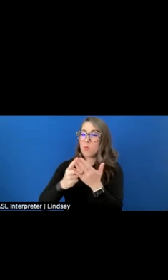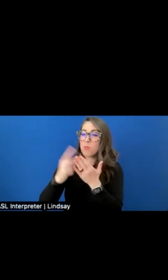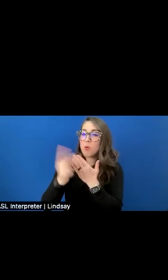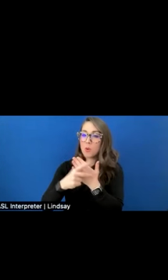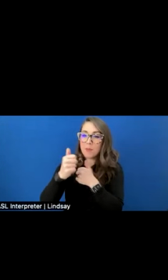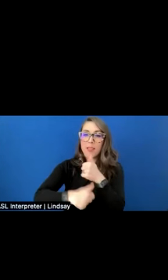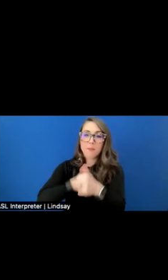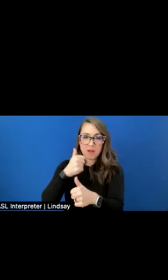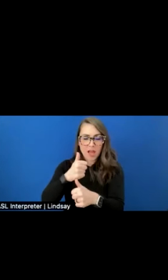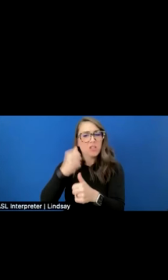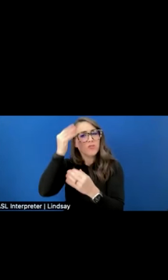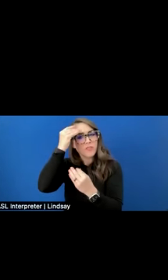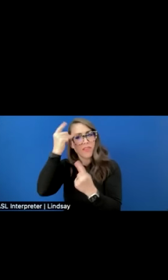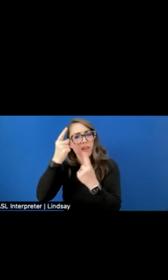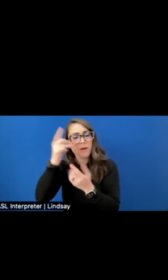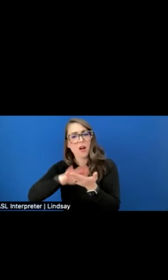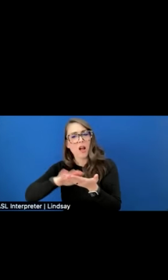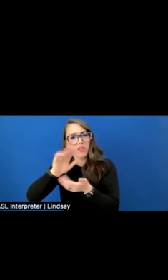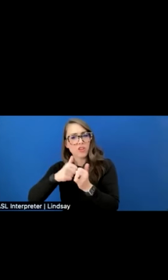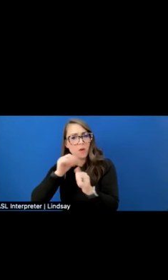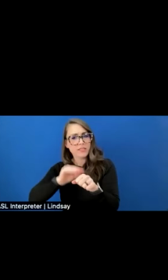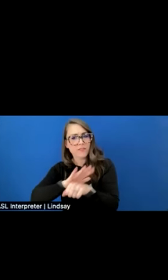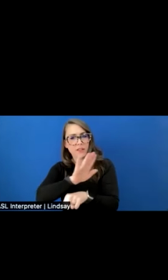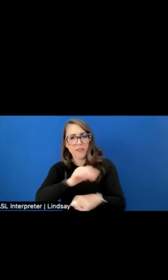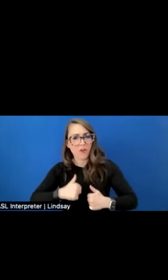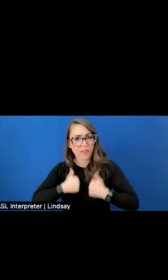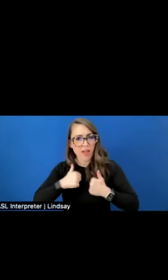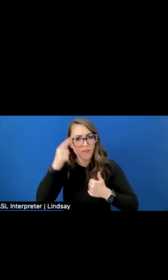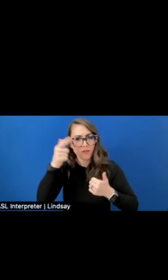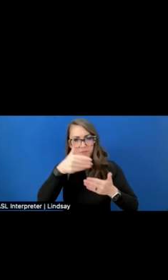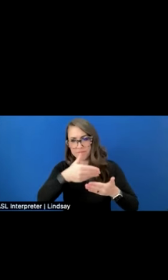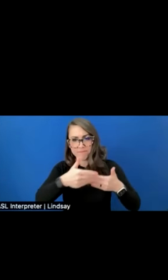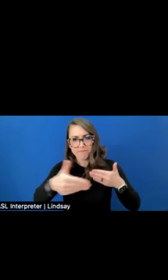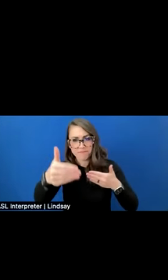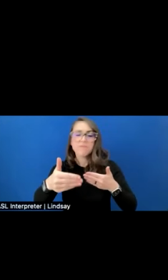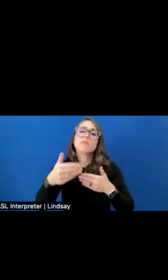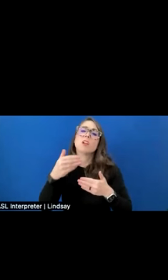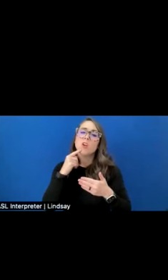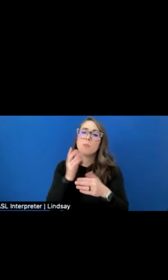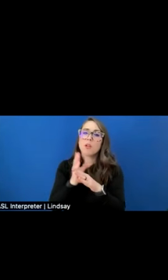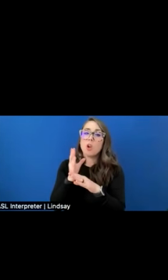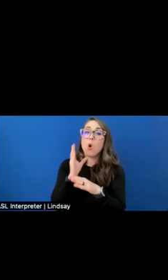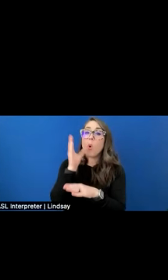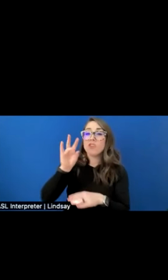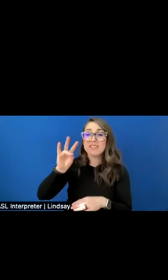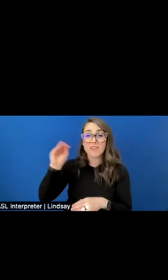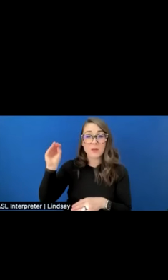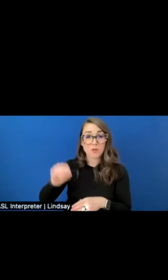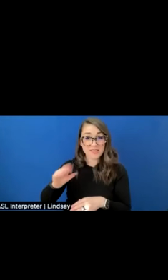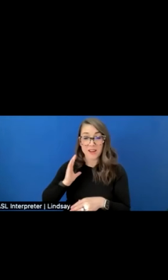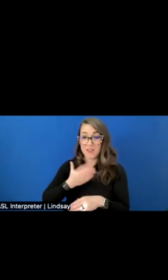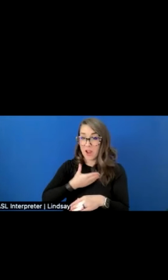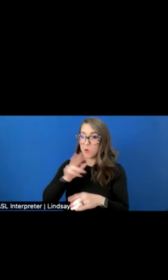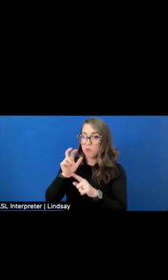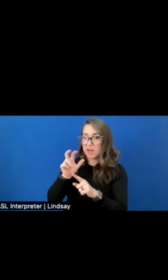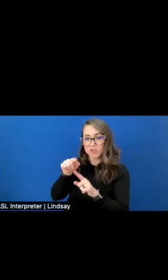their lives. In this first pie chart, we see that without PCAFPD support, over 70% of our scholars would not have had the opportunity to obtain their degree. In the next visual, we see one of